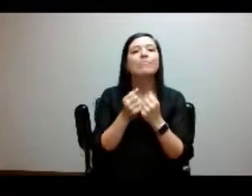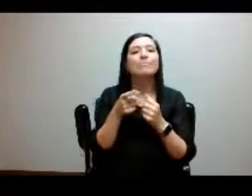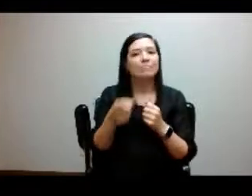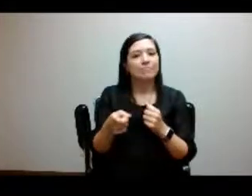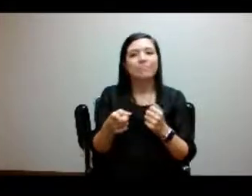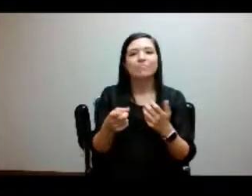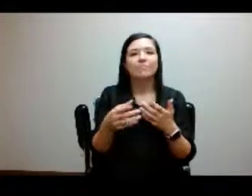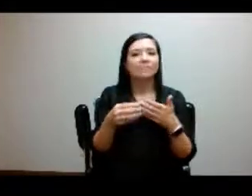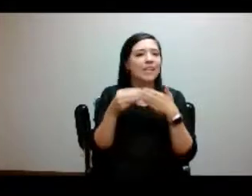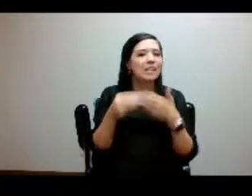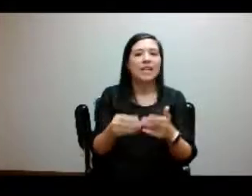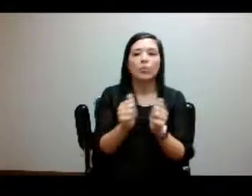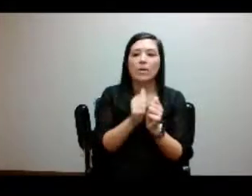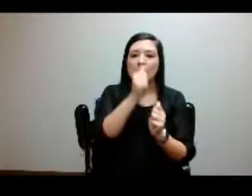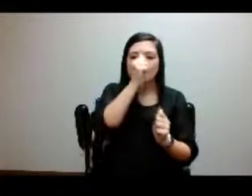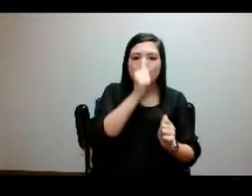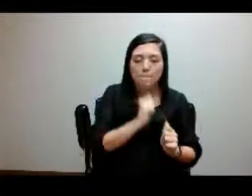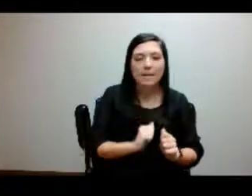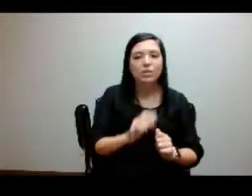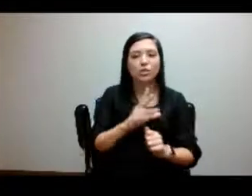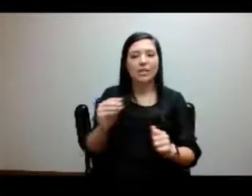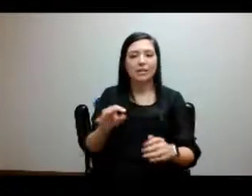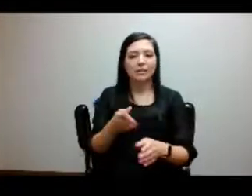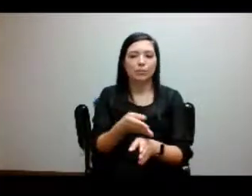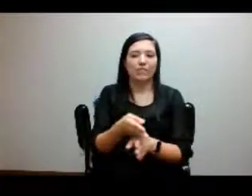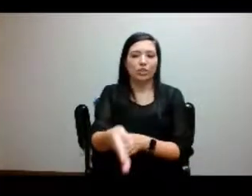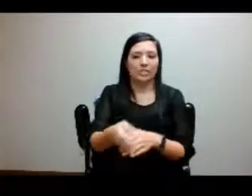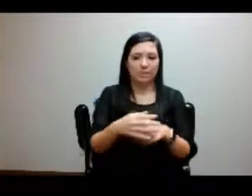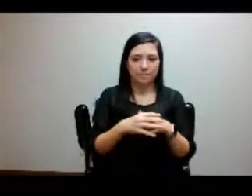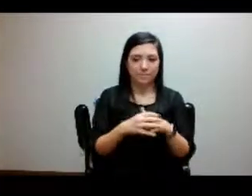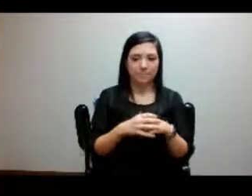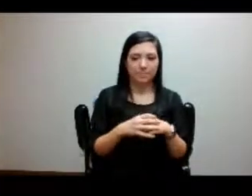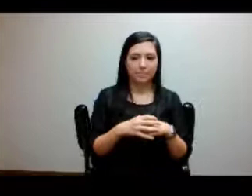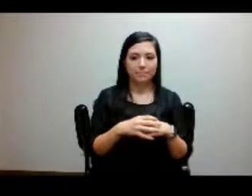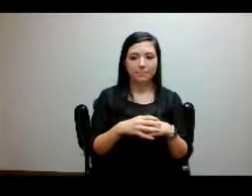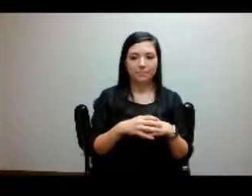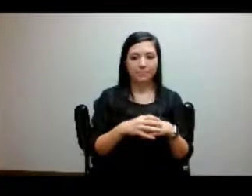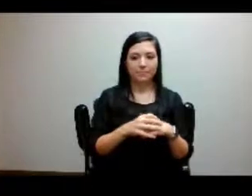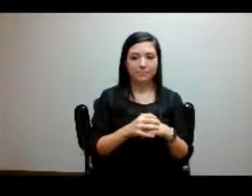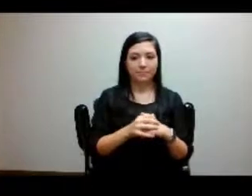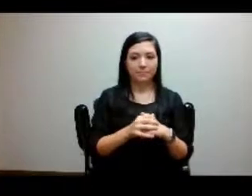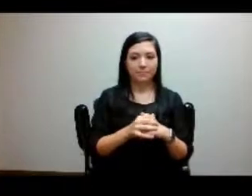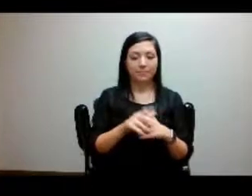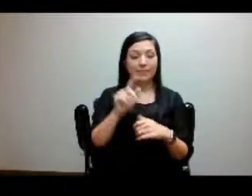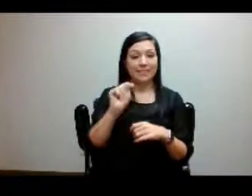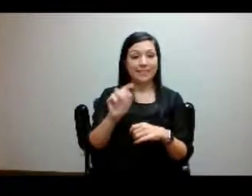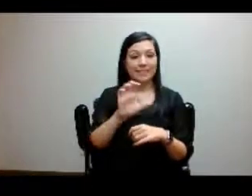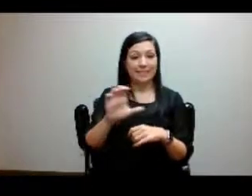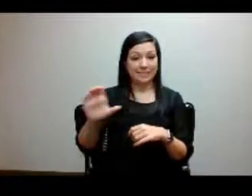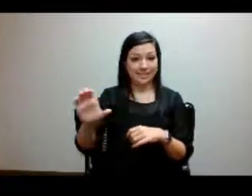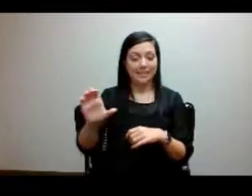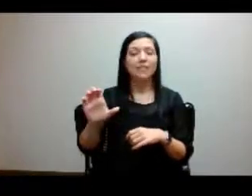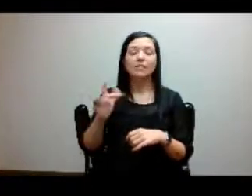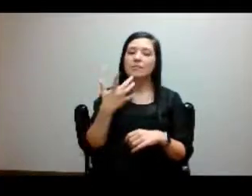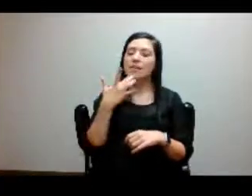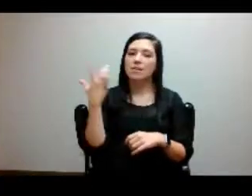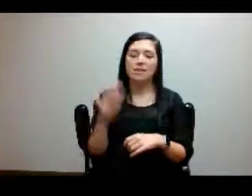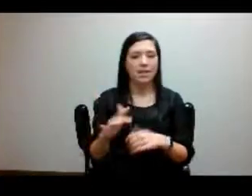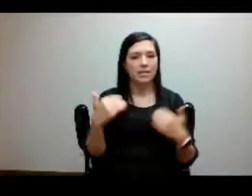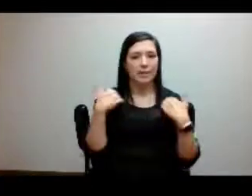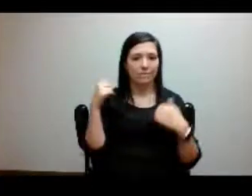sessions with patience and professionalism. TCC is profoundly fortunate to have